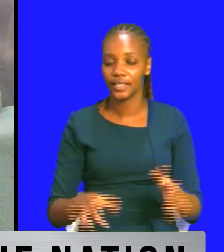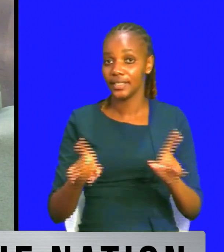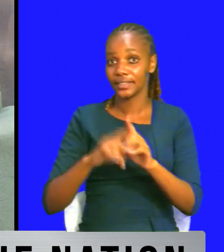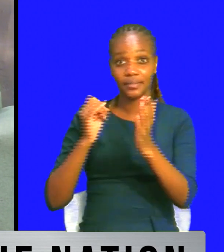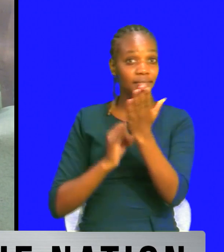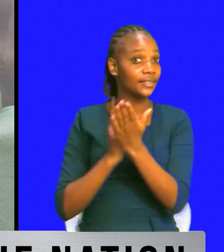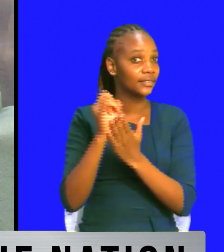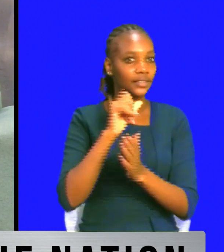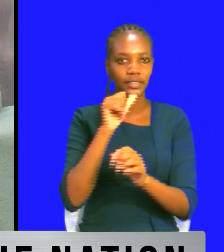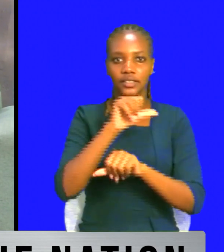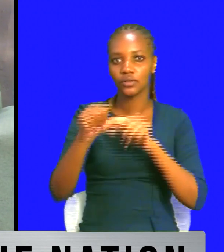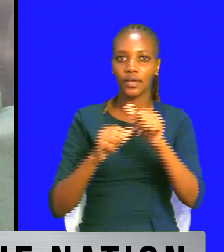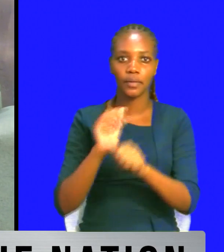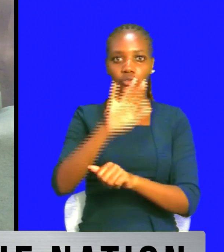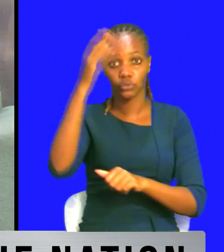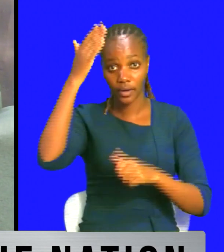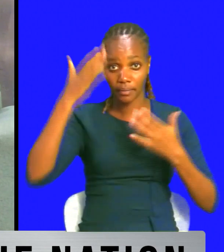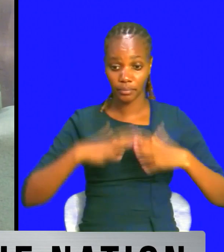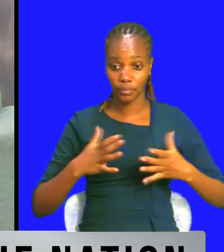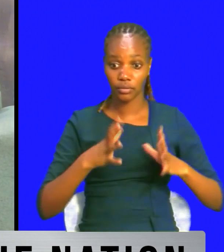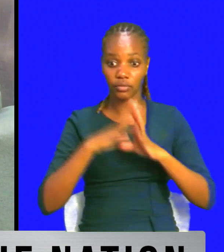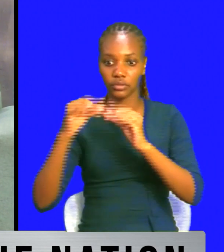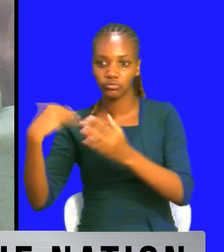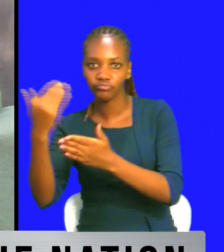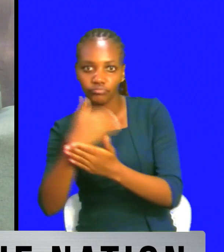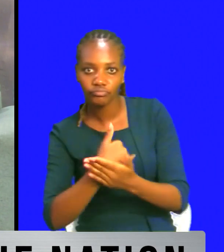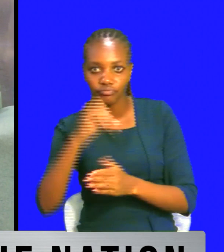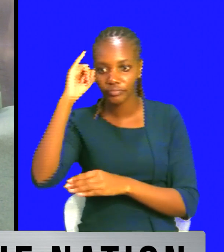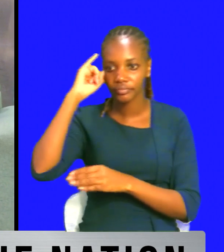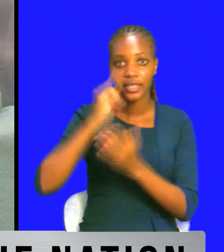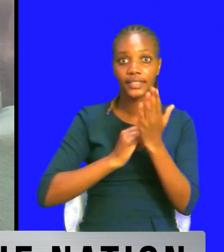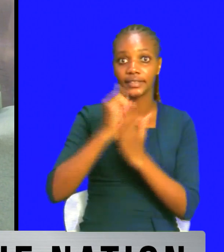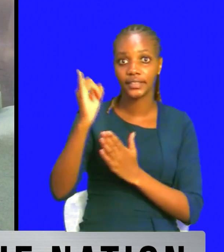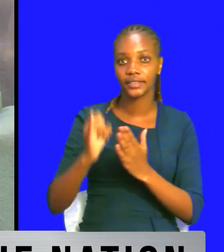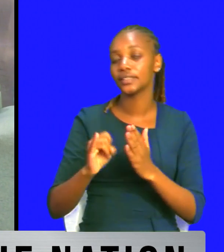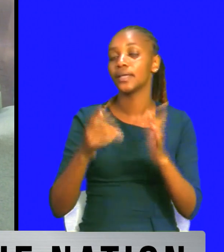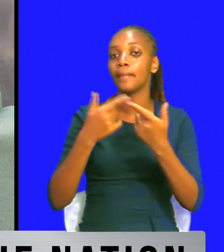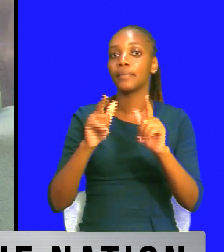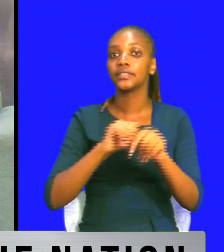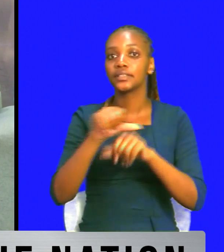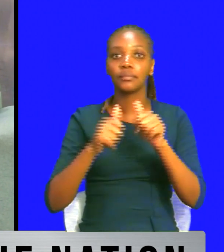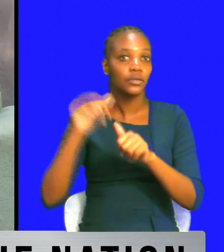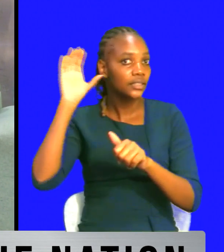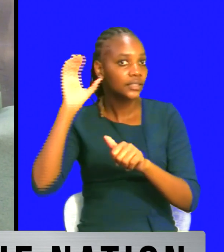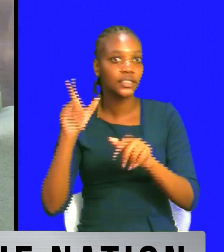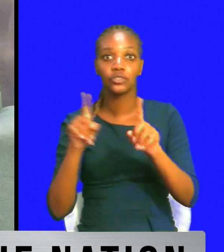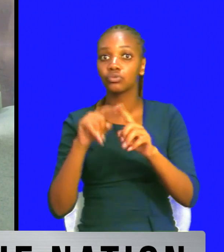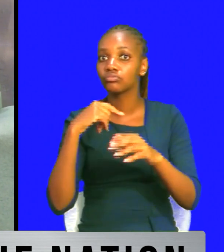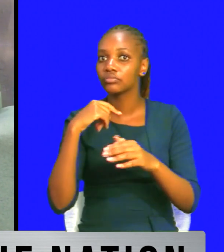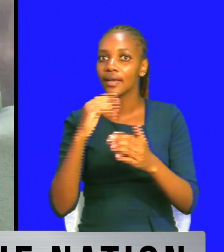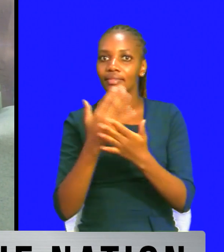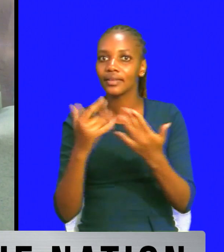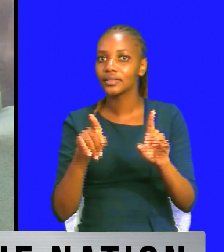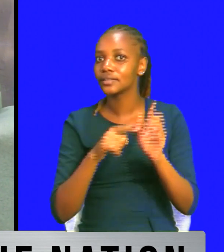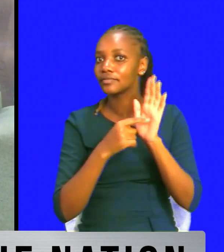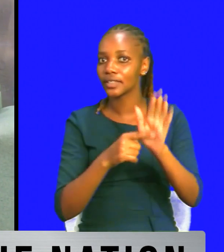about your people going to collect intelligence. It's also listening to those outlets like media. So I feel